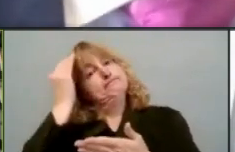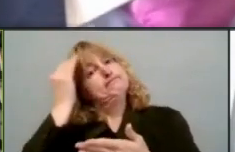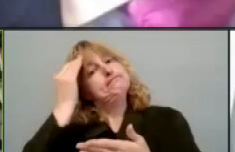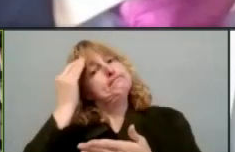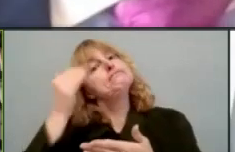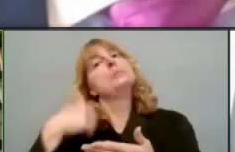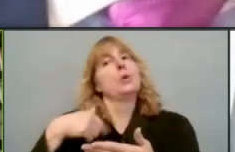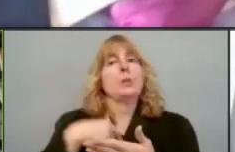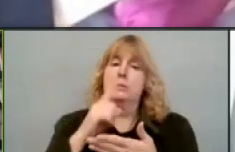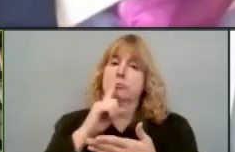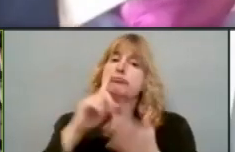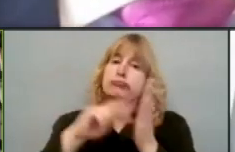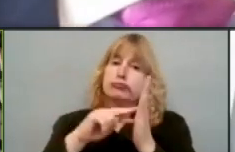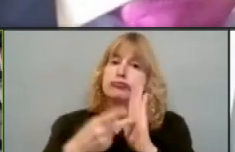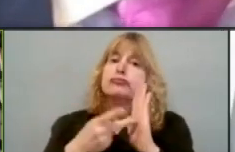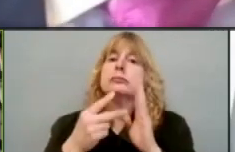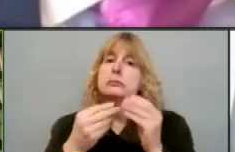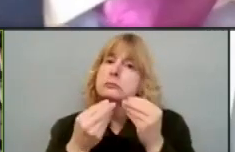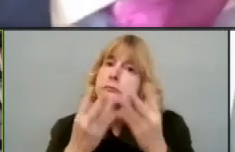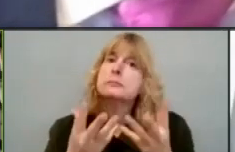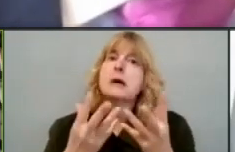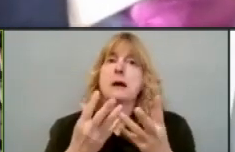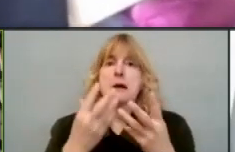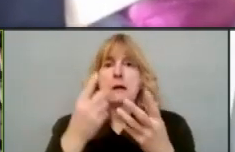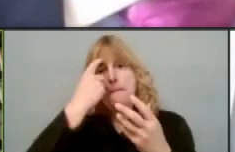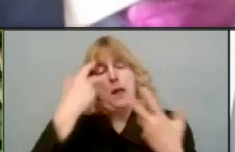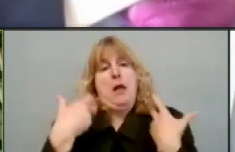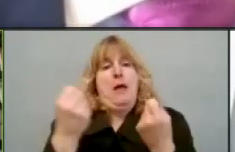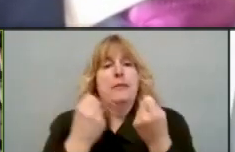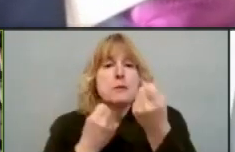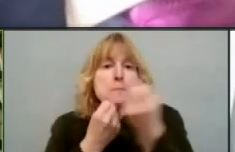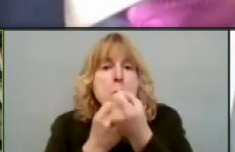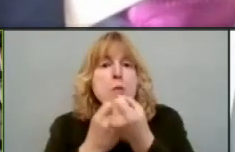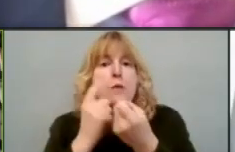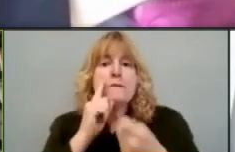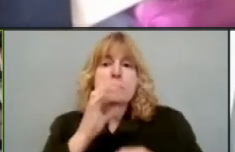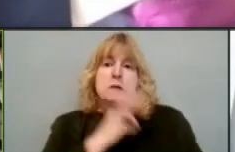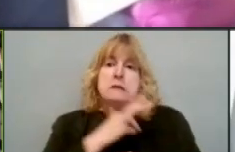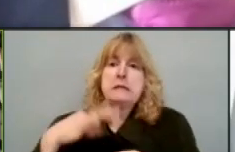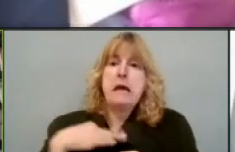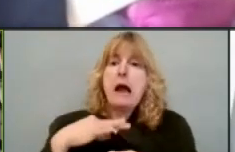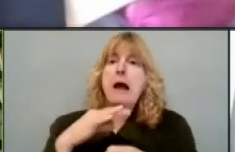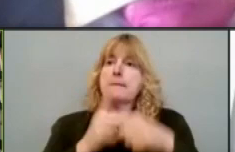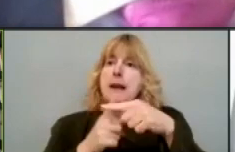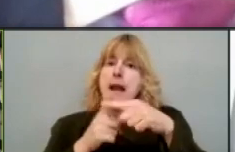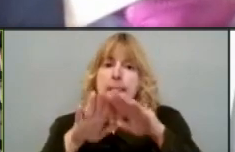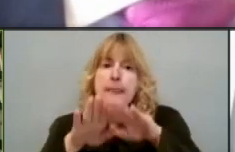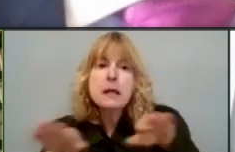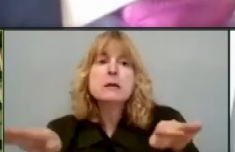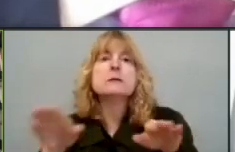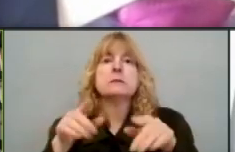mental health support for our staff, as well as our kids as they begin that transition.